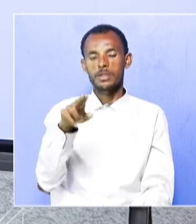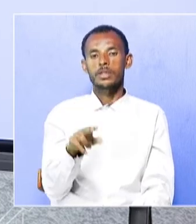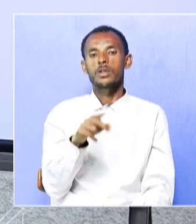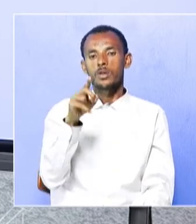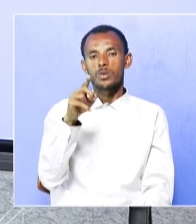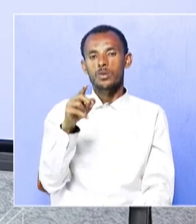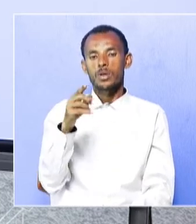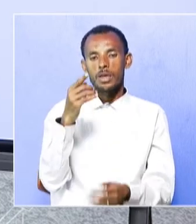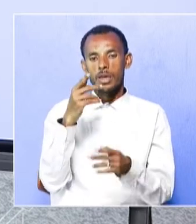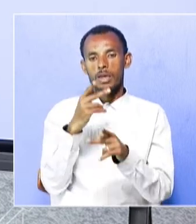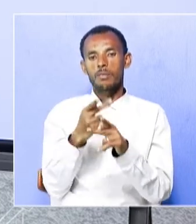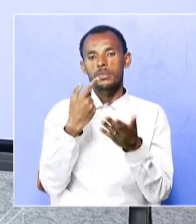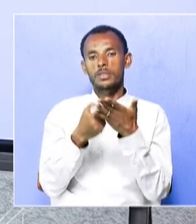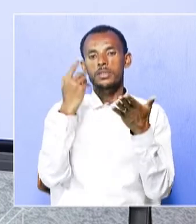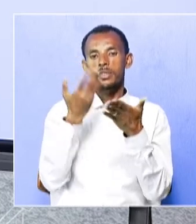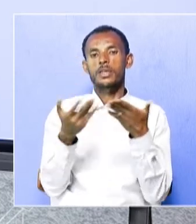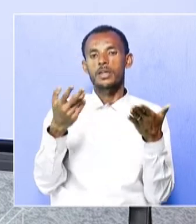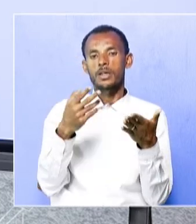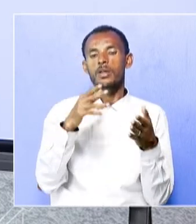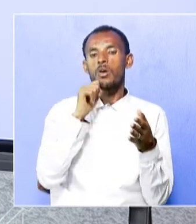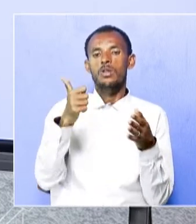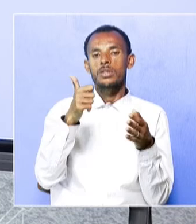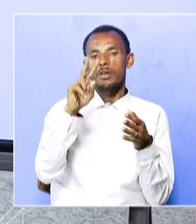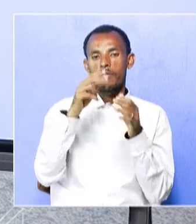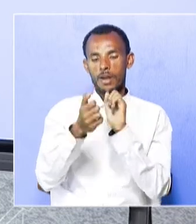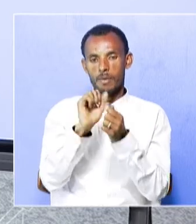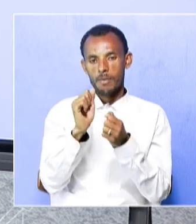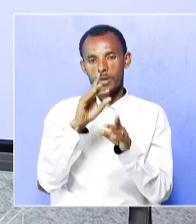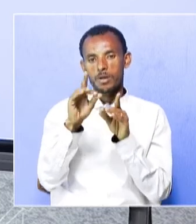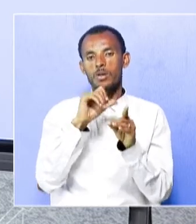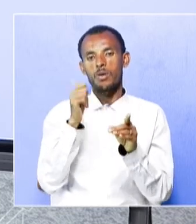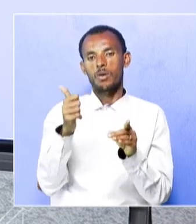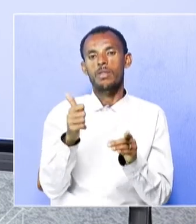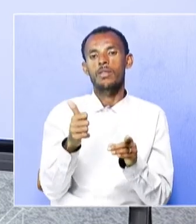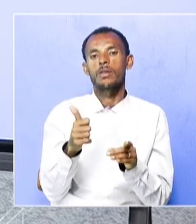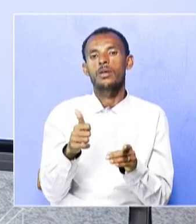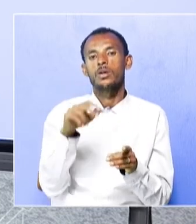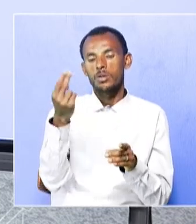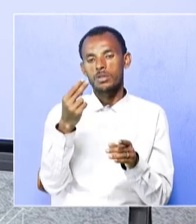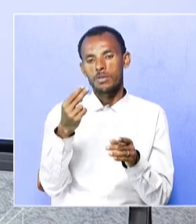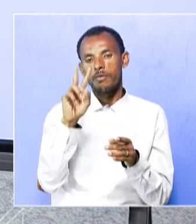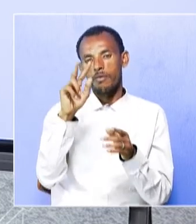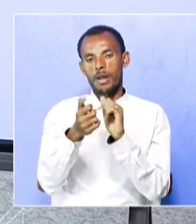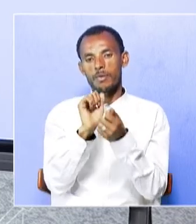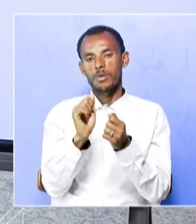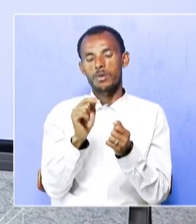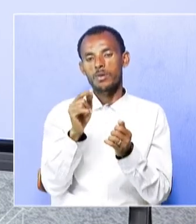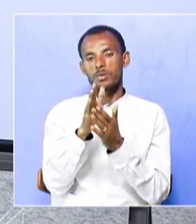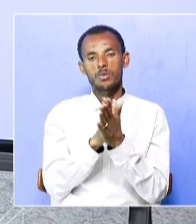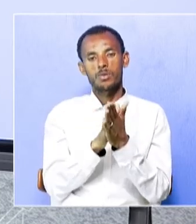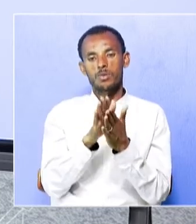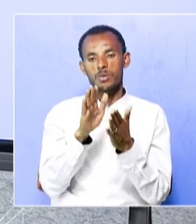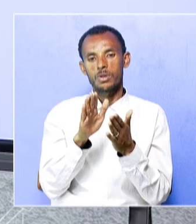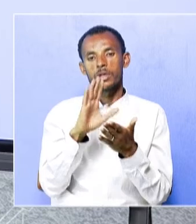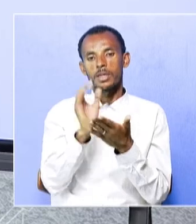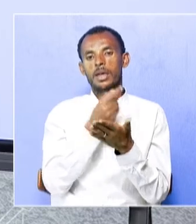you need to keep this thing, not the variables. Okay, don't try to memorize the variables. Okay, you need to think